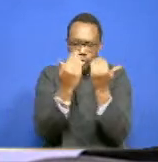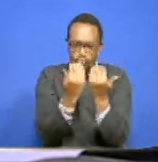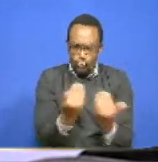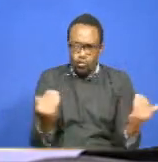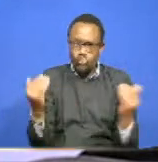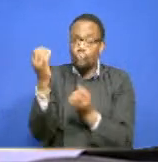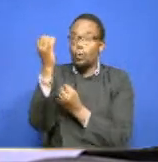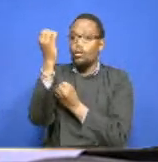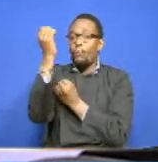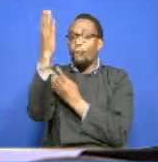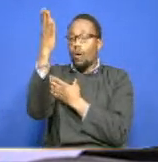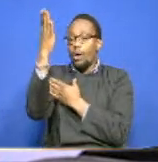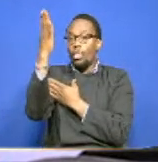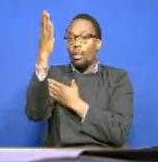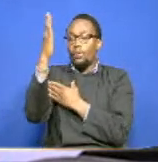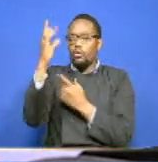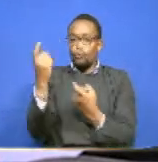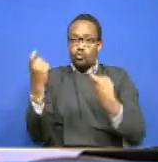the Father,